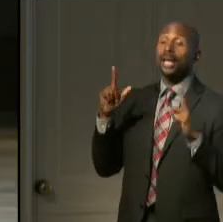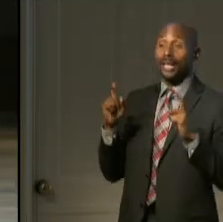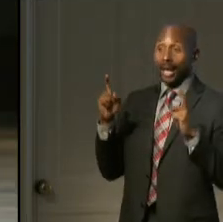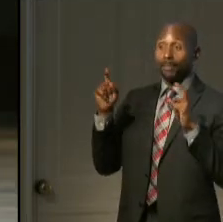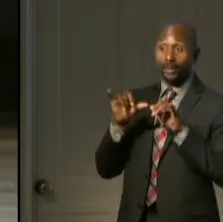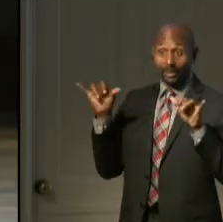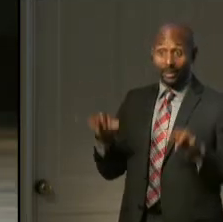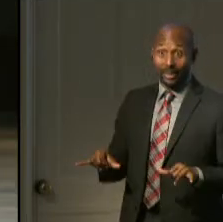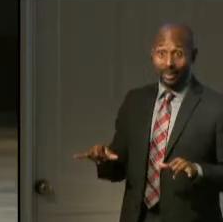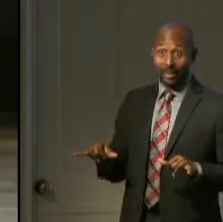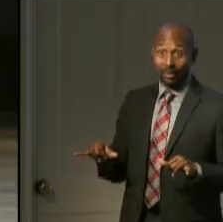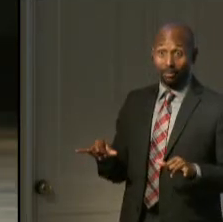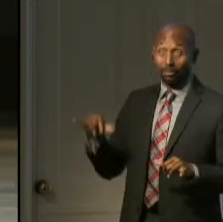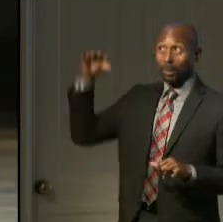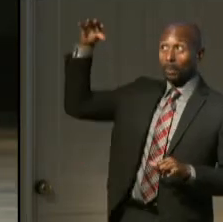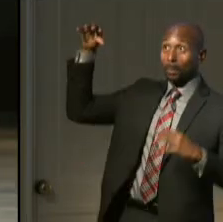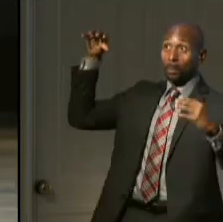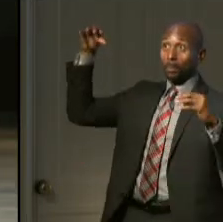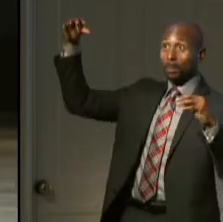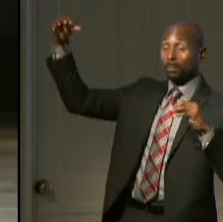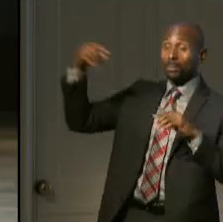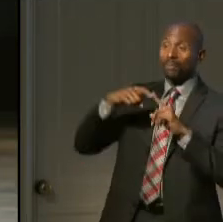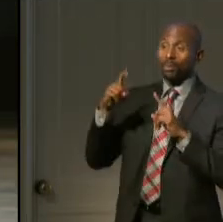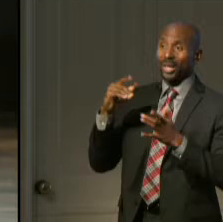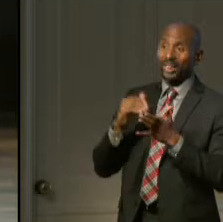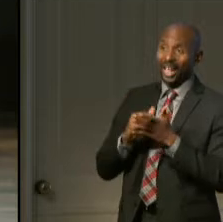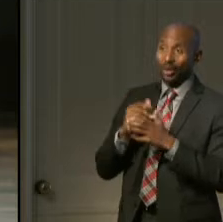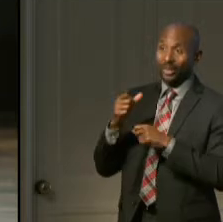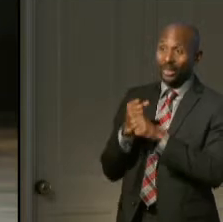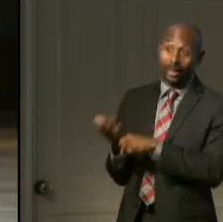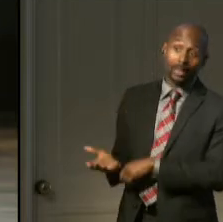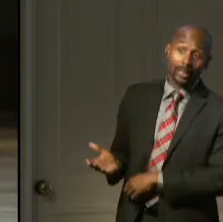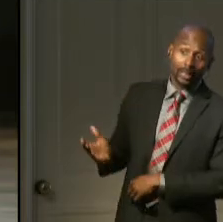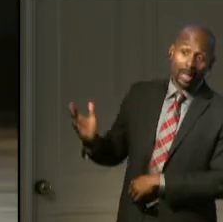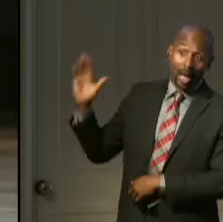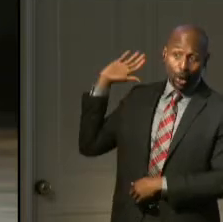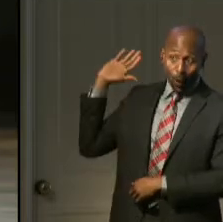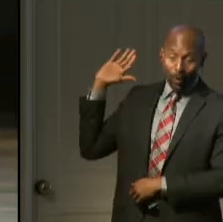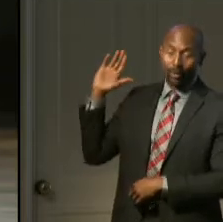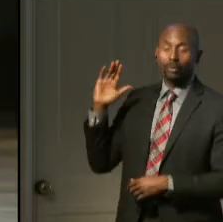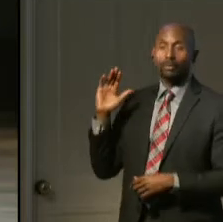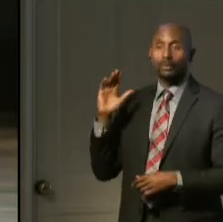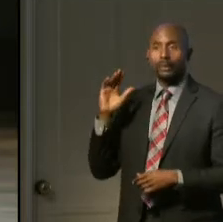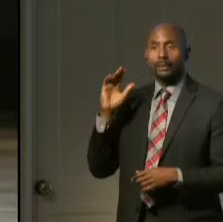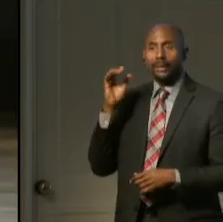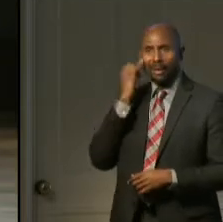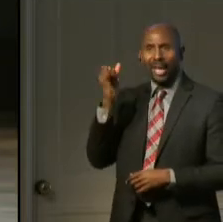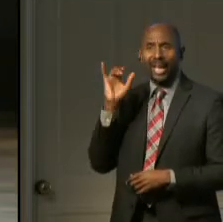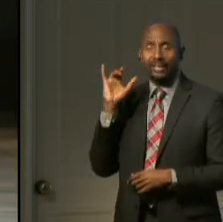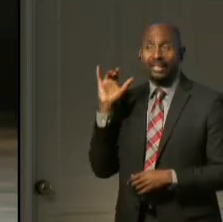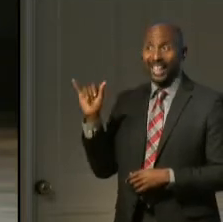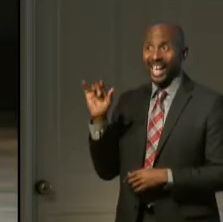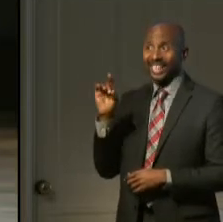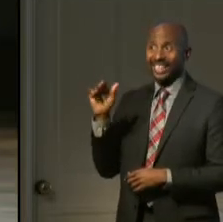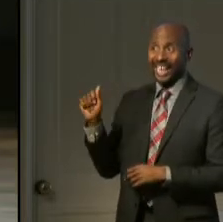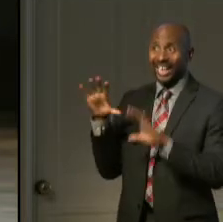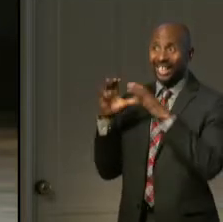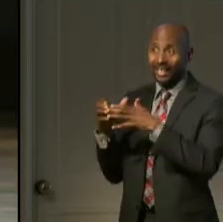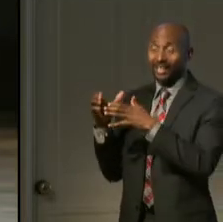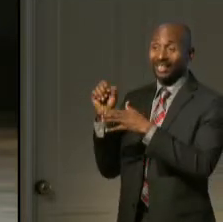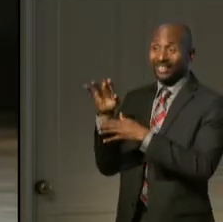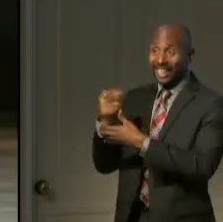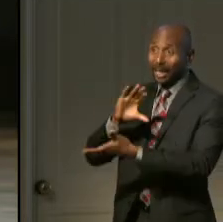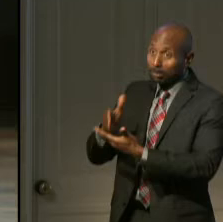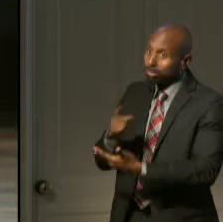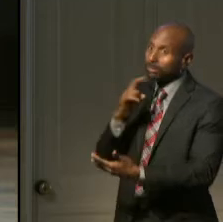system from 1,000 years ago, imagine how valuable that data set is. And I think there's a